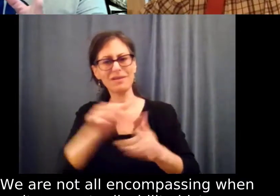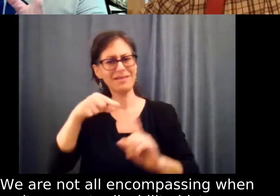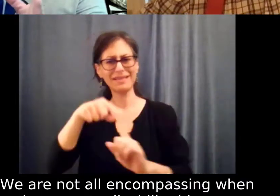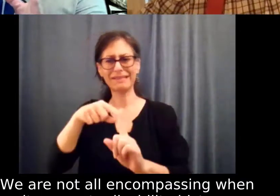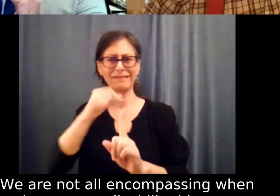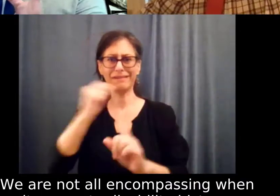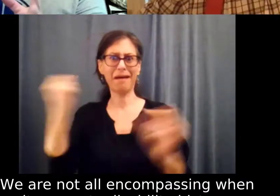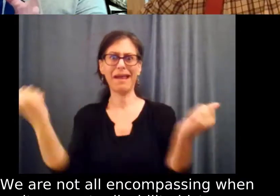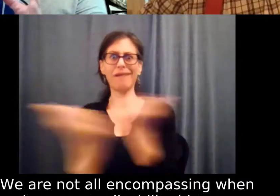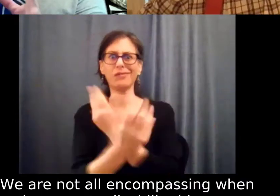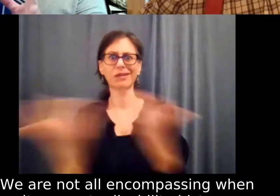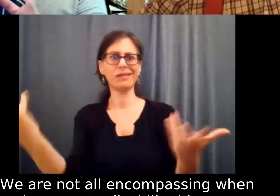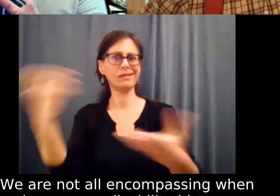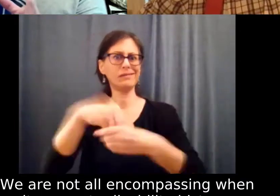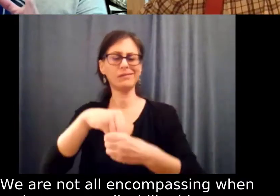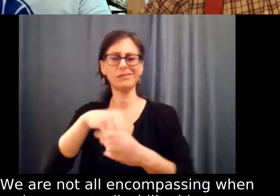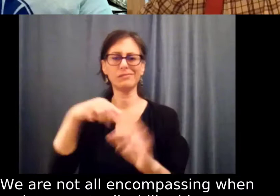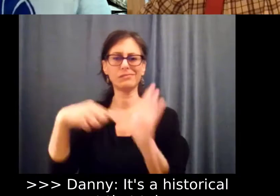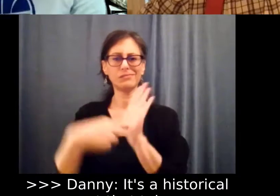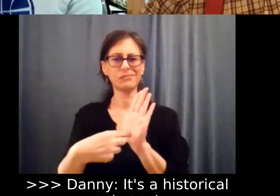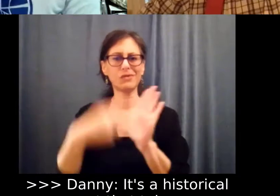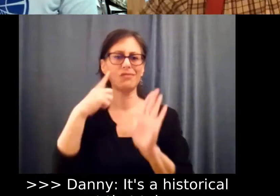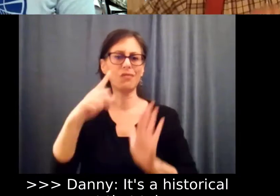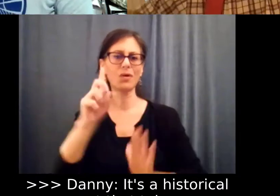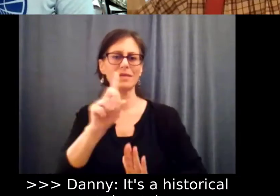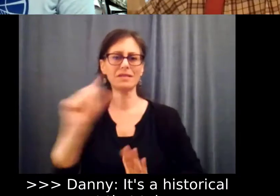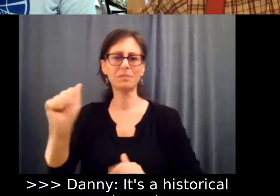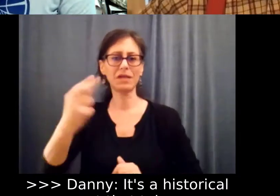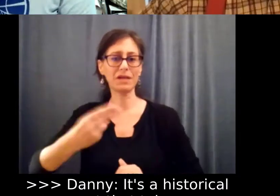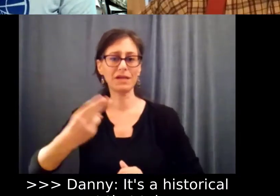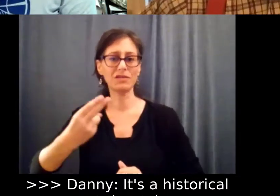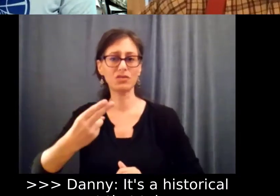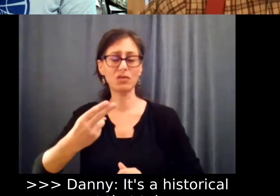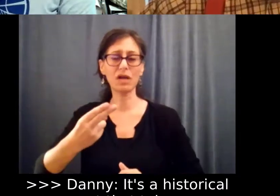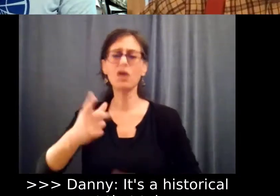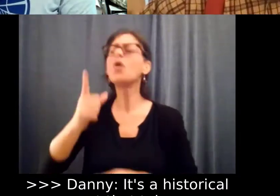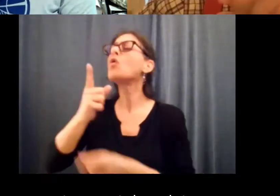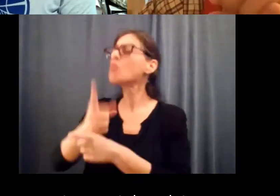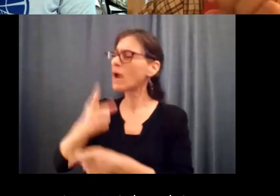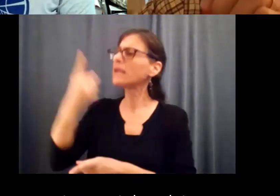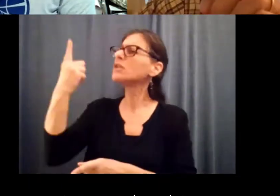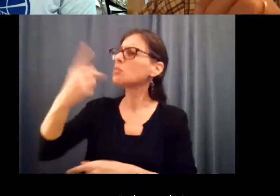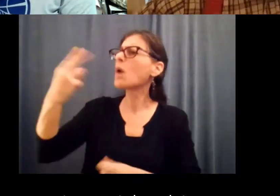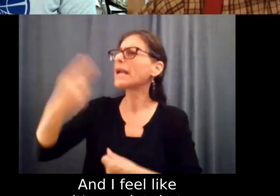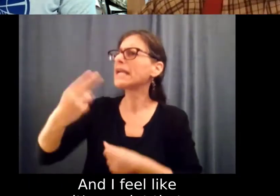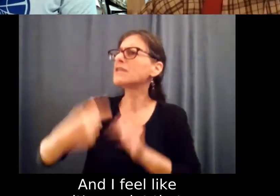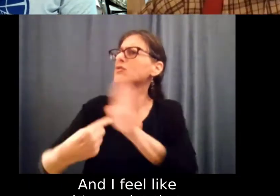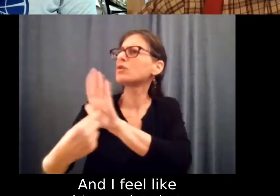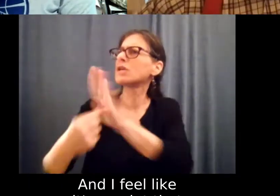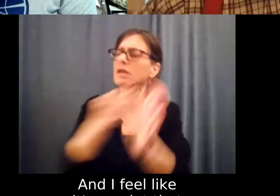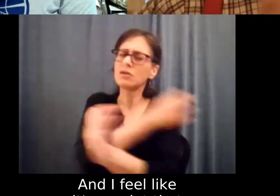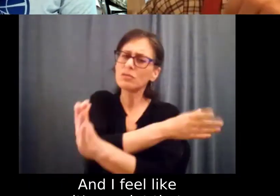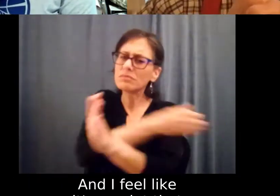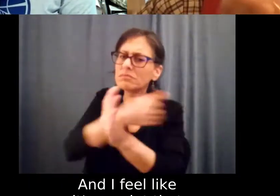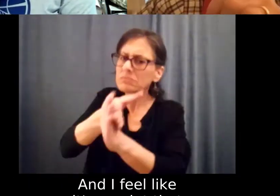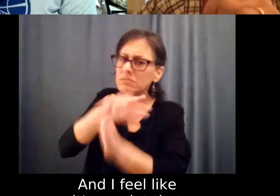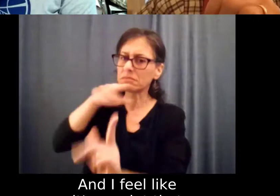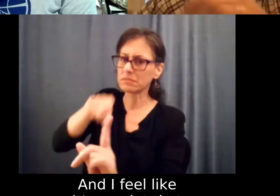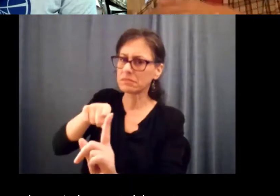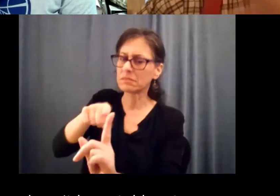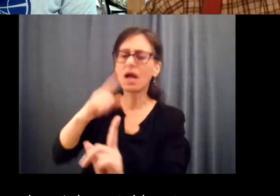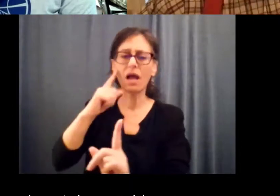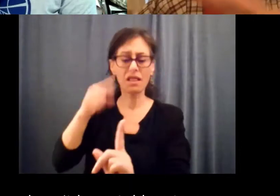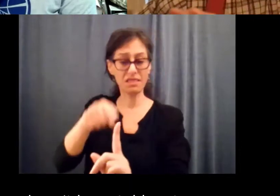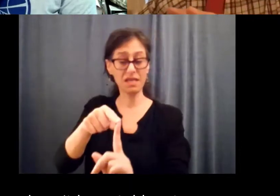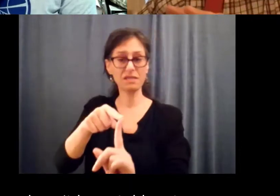all-encompassing when it comes to disability history. Right. It's a historical account that takes you to a certain point. And I feel like it's a point